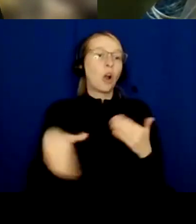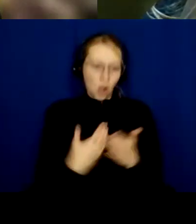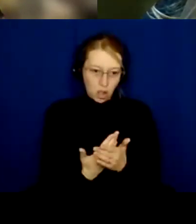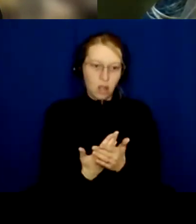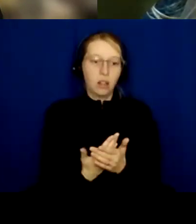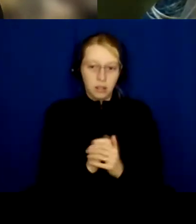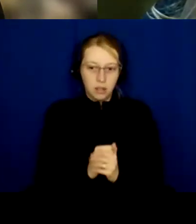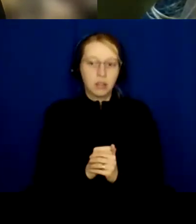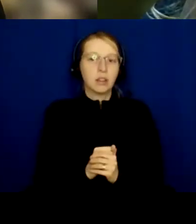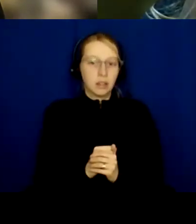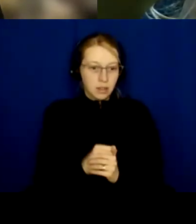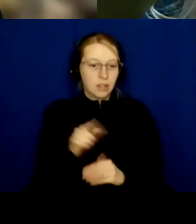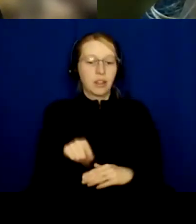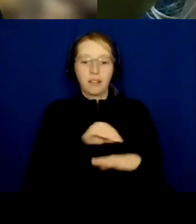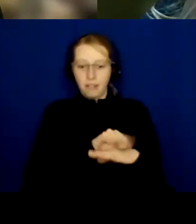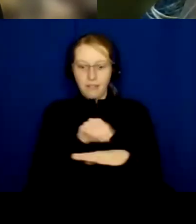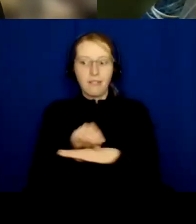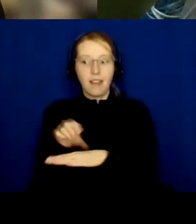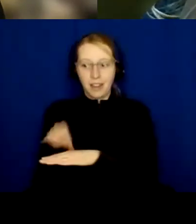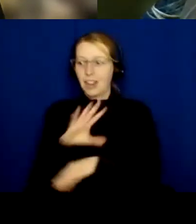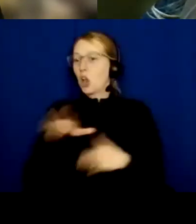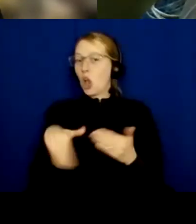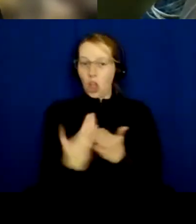affecting all primary care providers.